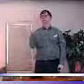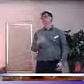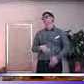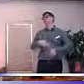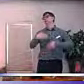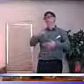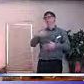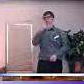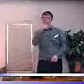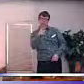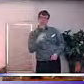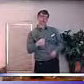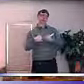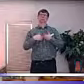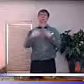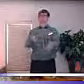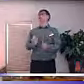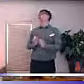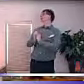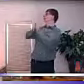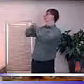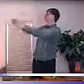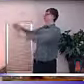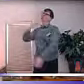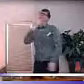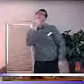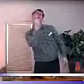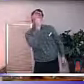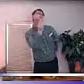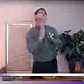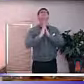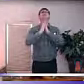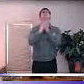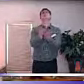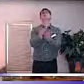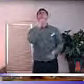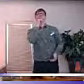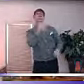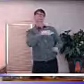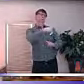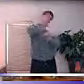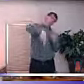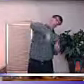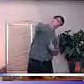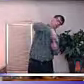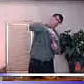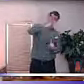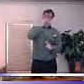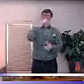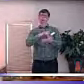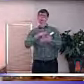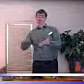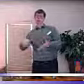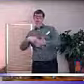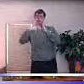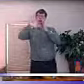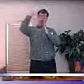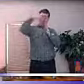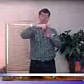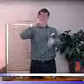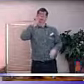you to let go of your old story so that the universe can write a new one for